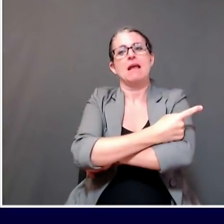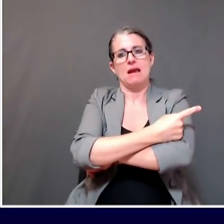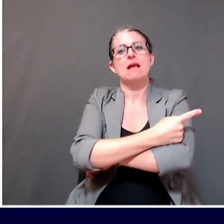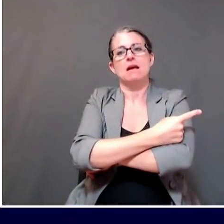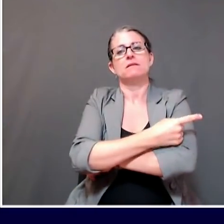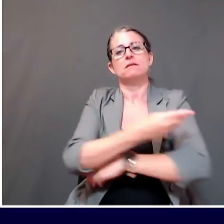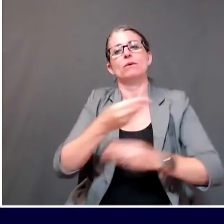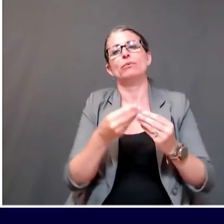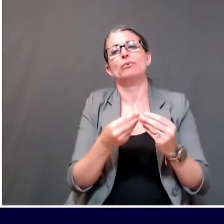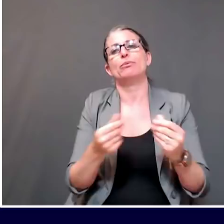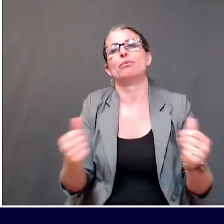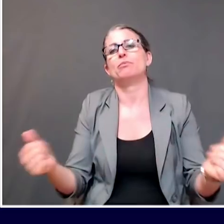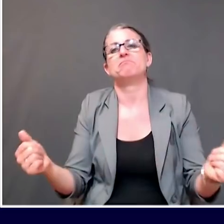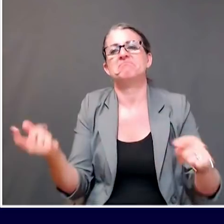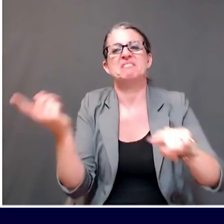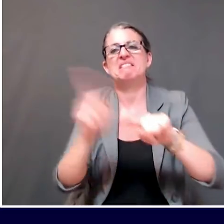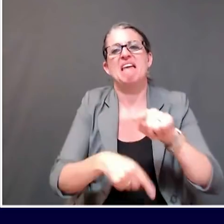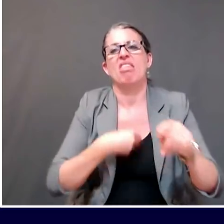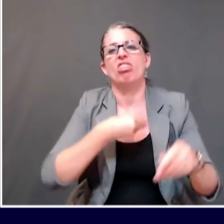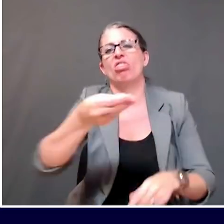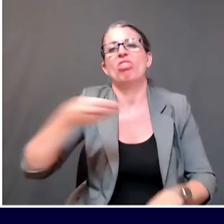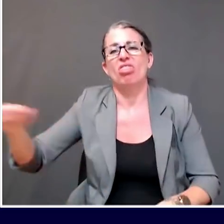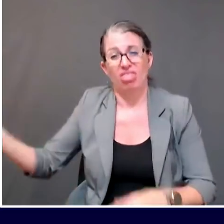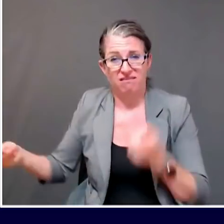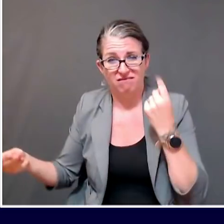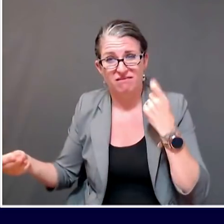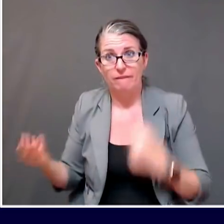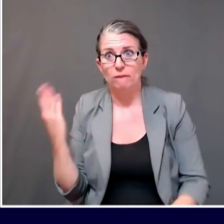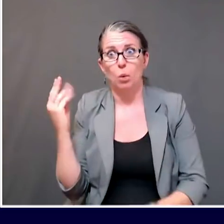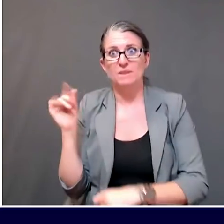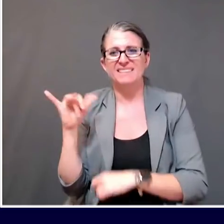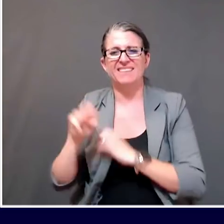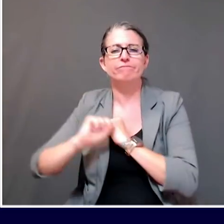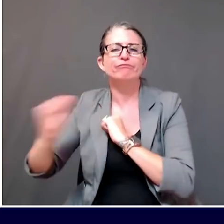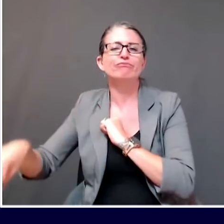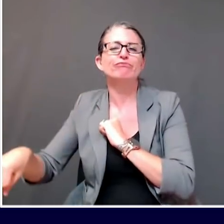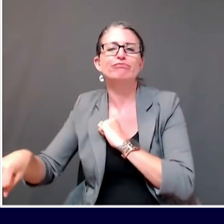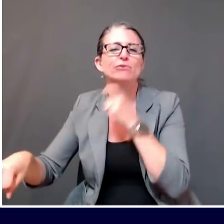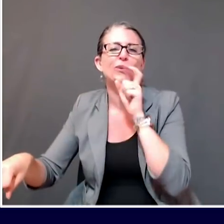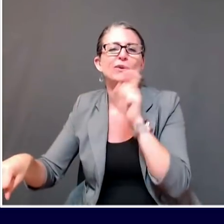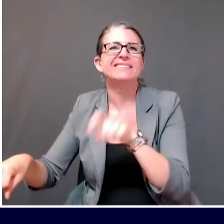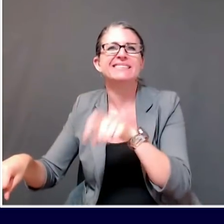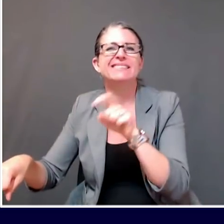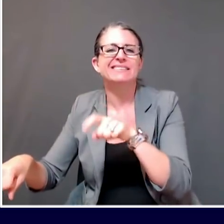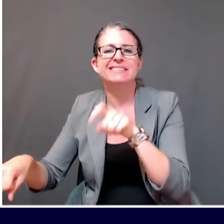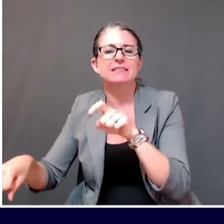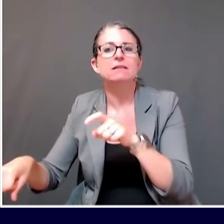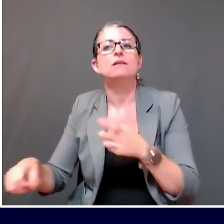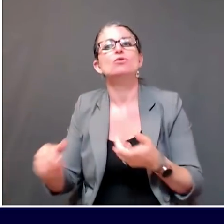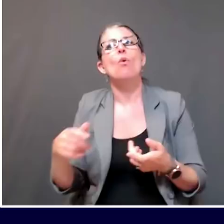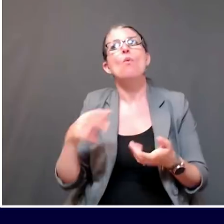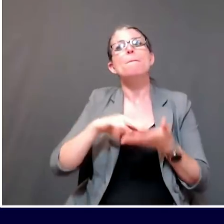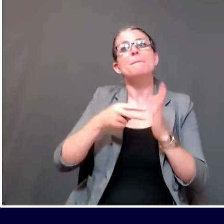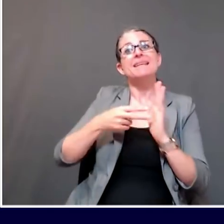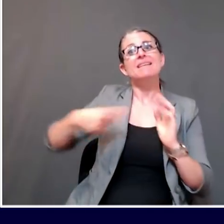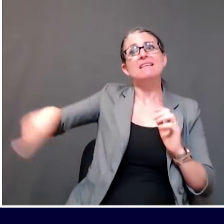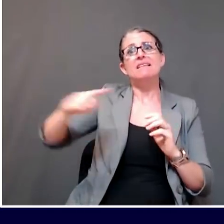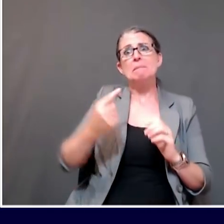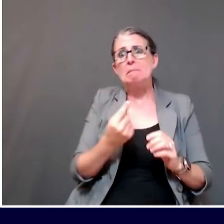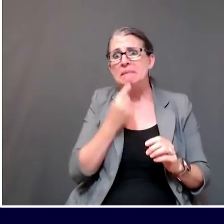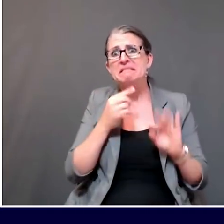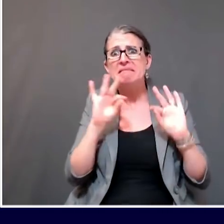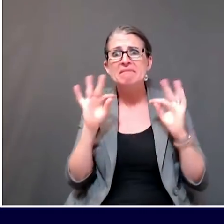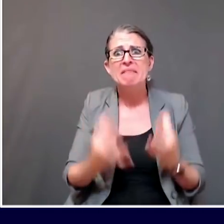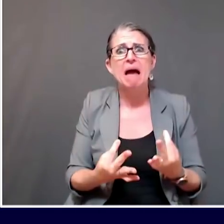so that they can rejoin their families, rejoin the workplace, things of that nature, the data now show that rather